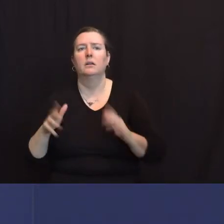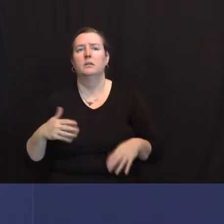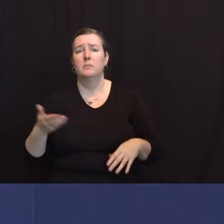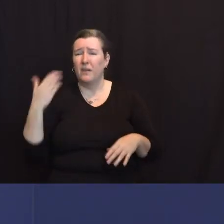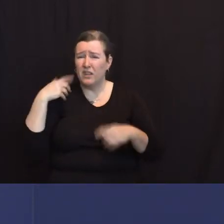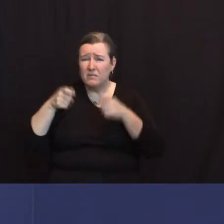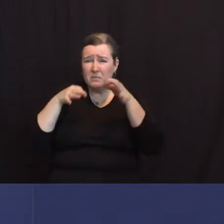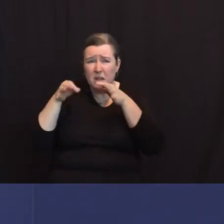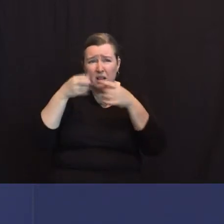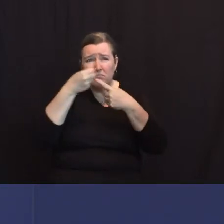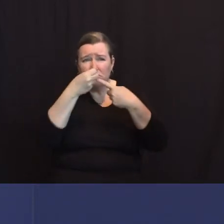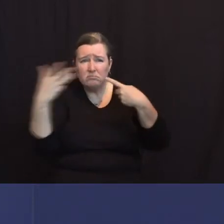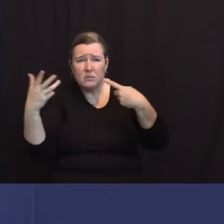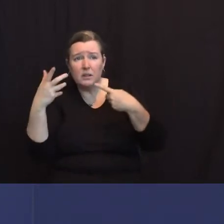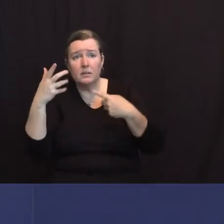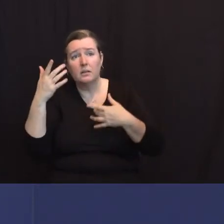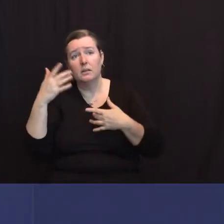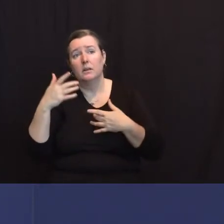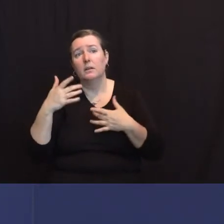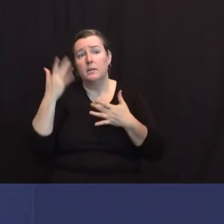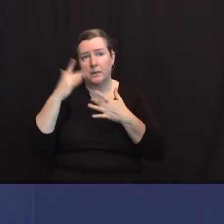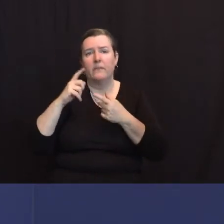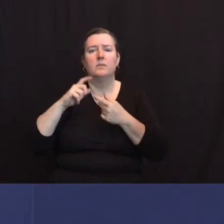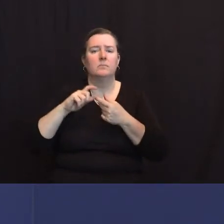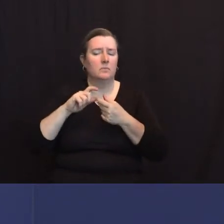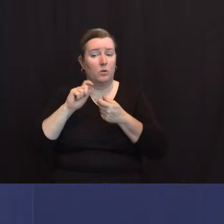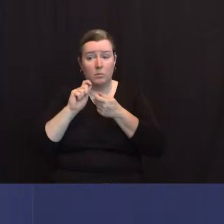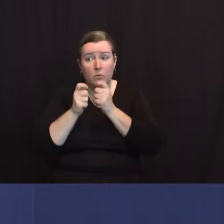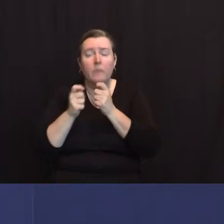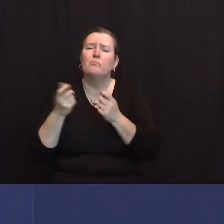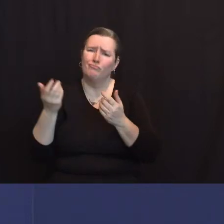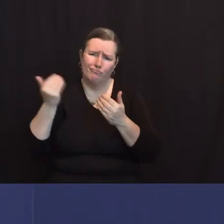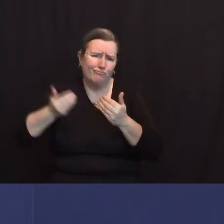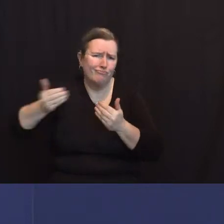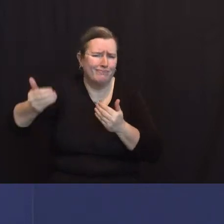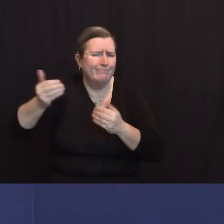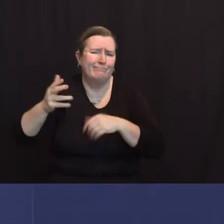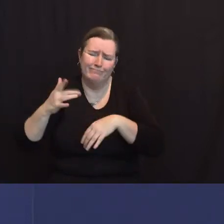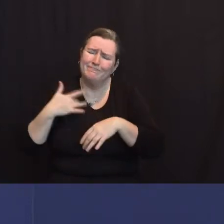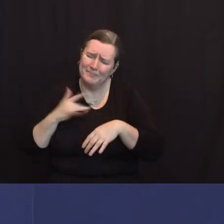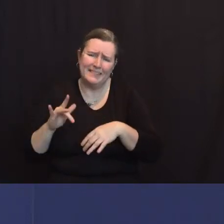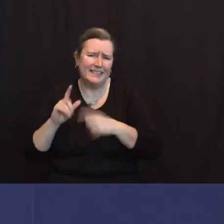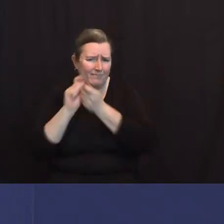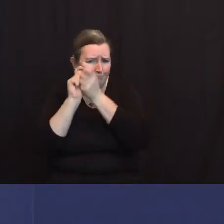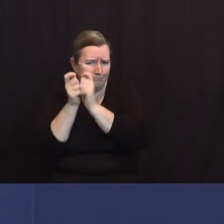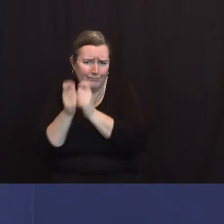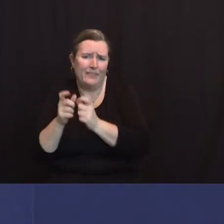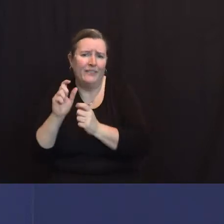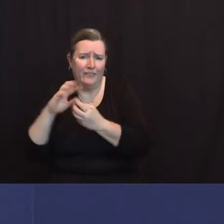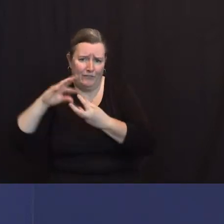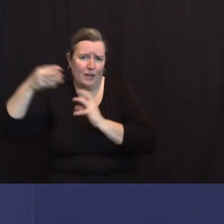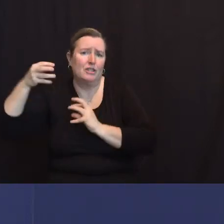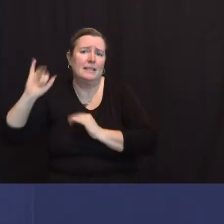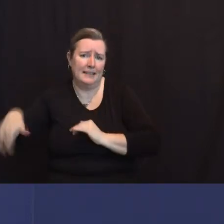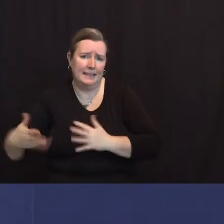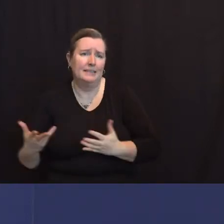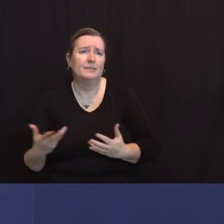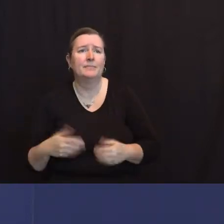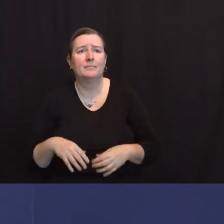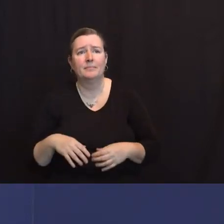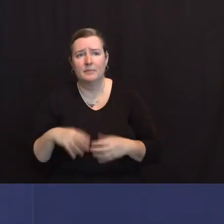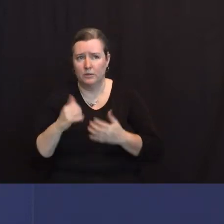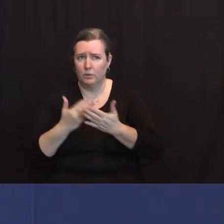frequently. They constantly change through mutation, and new variants of a virus are expected to occur over